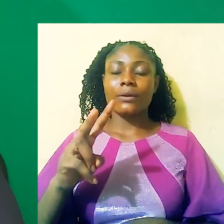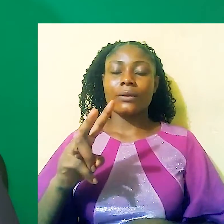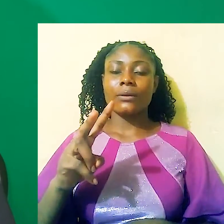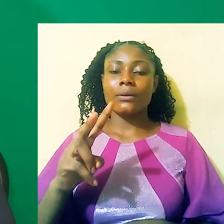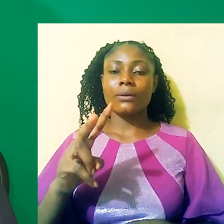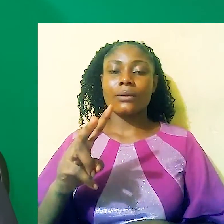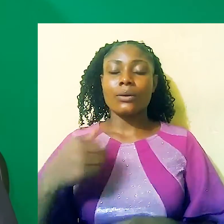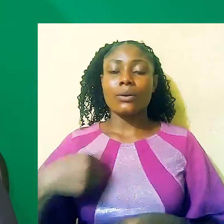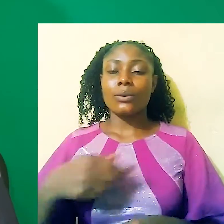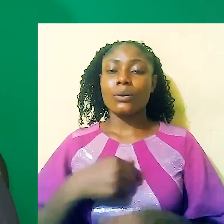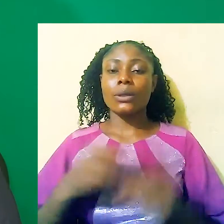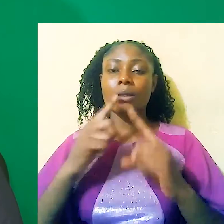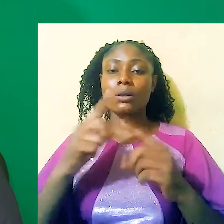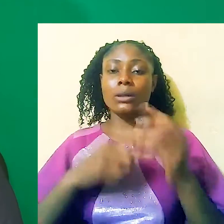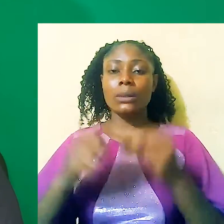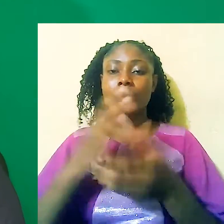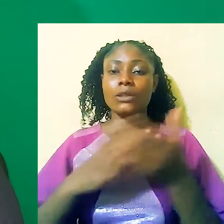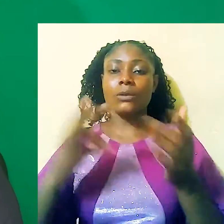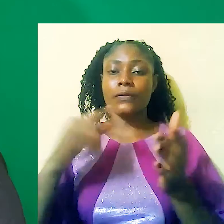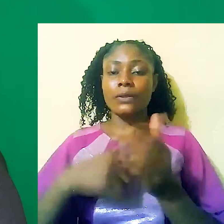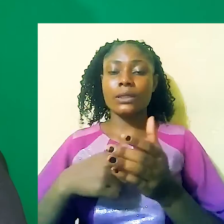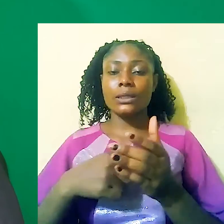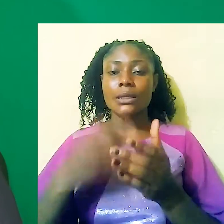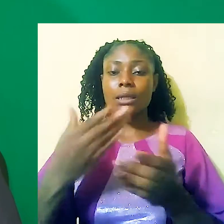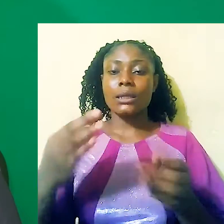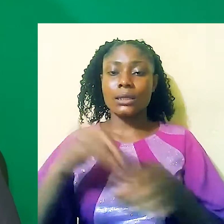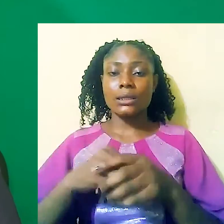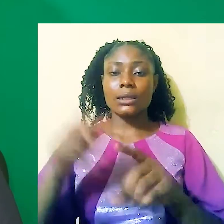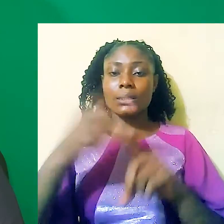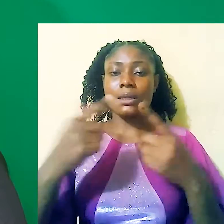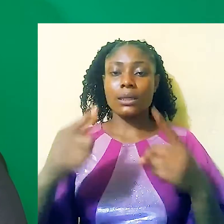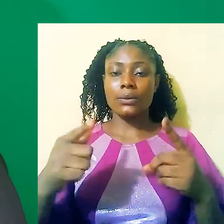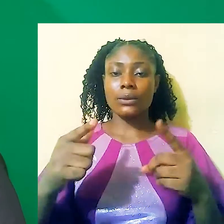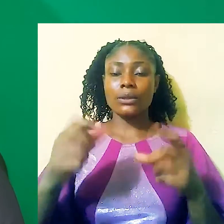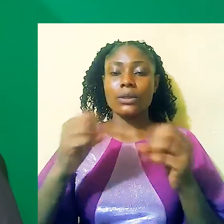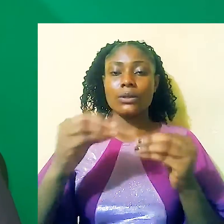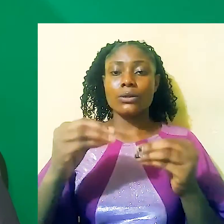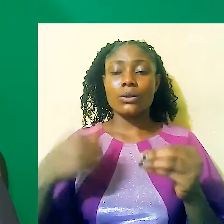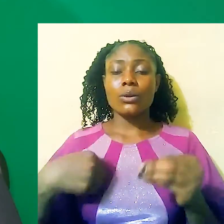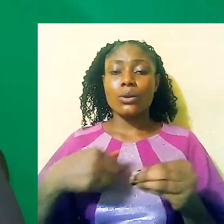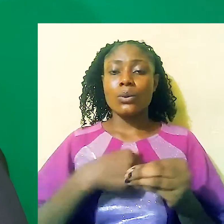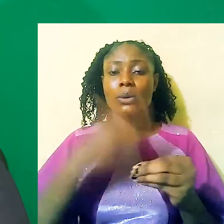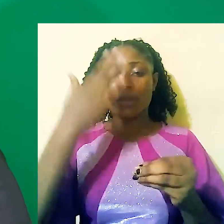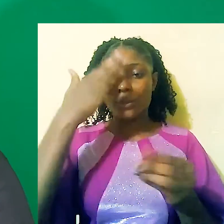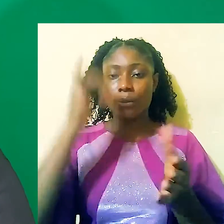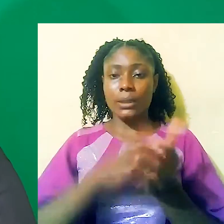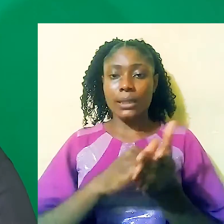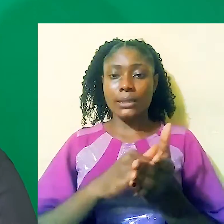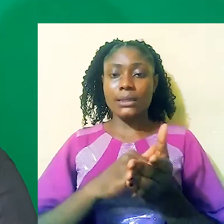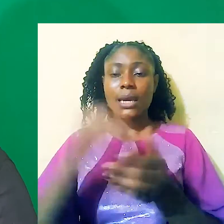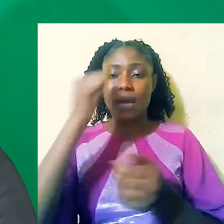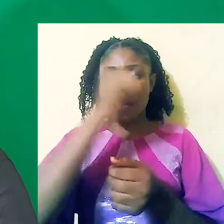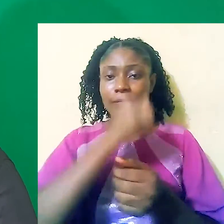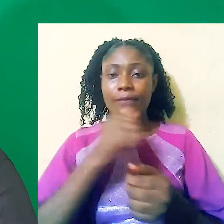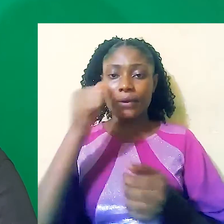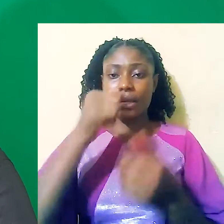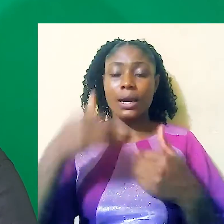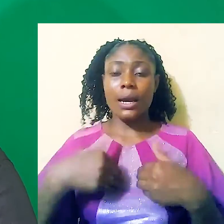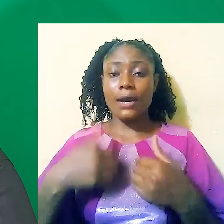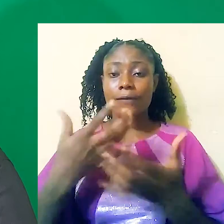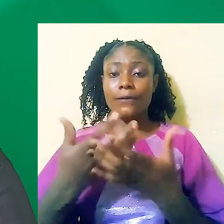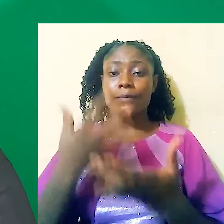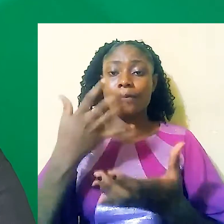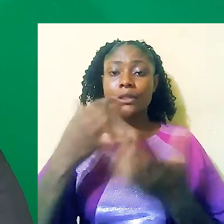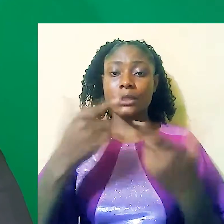Hands, Indigenous Voices, I talked about some of these things, and I want to recall them. So we know